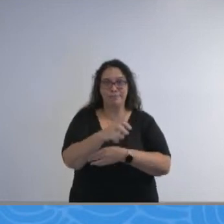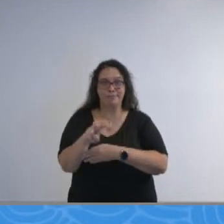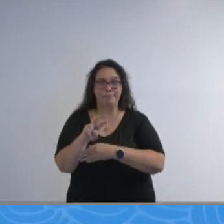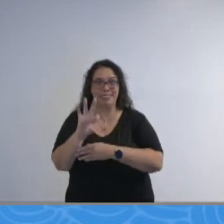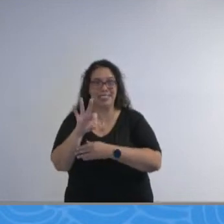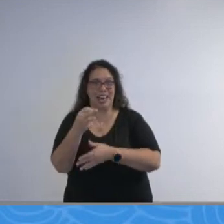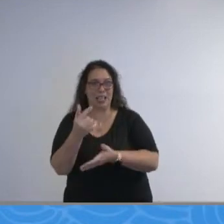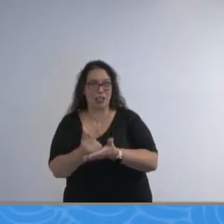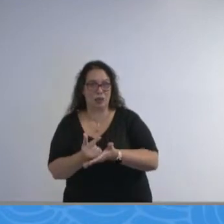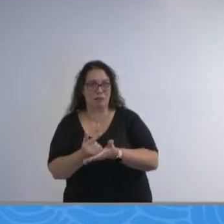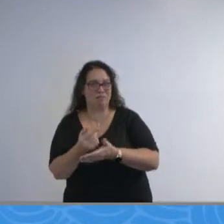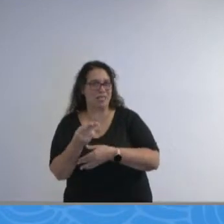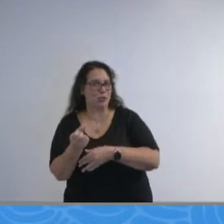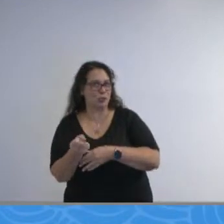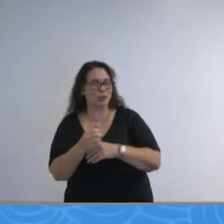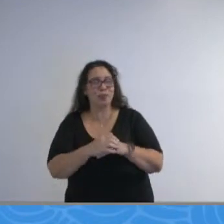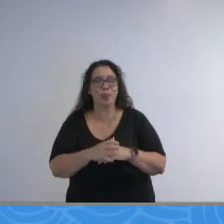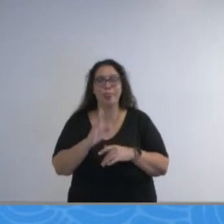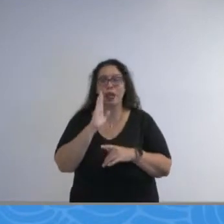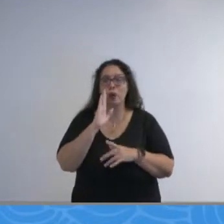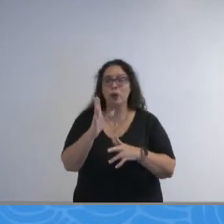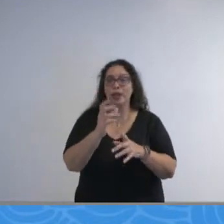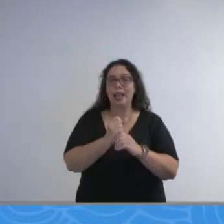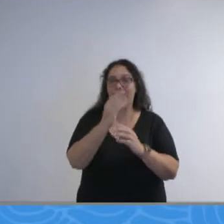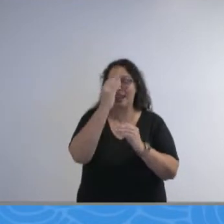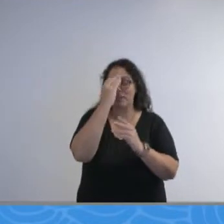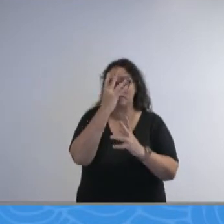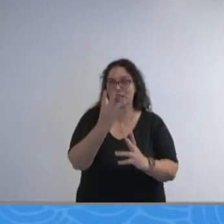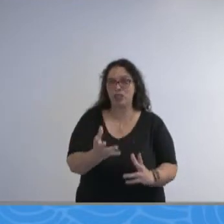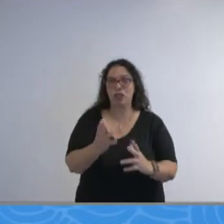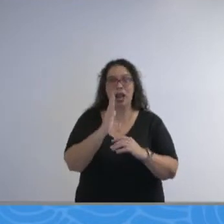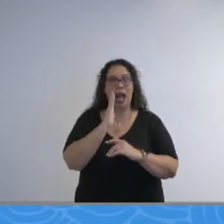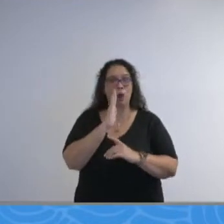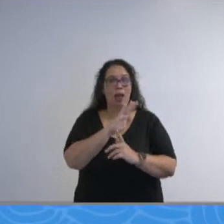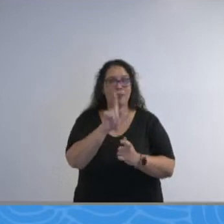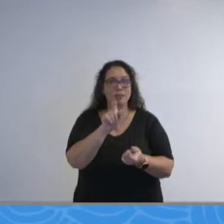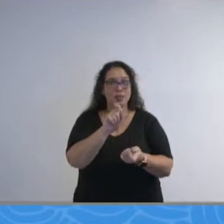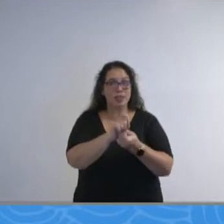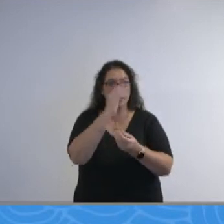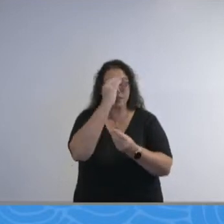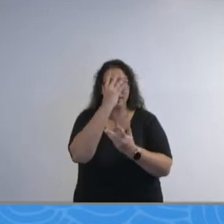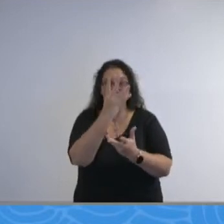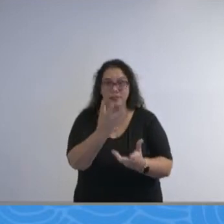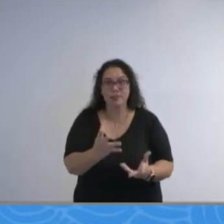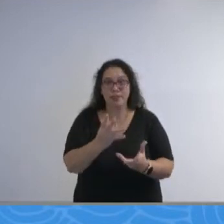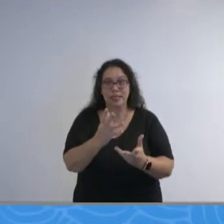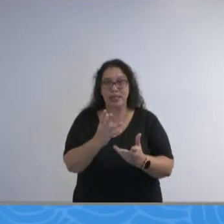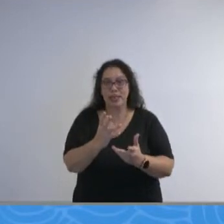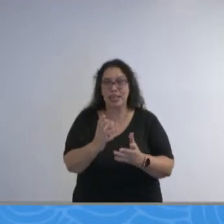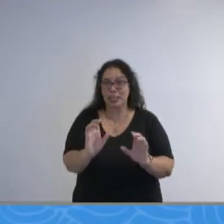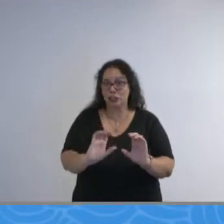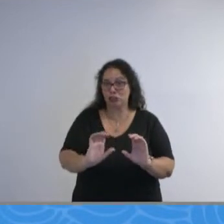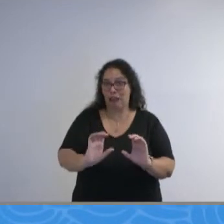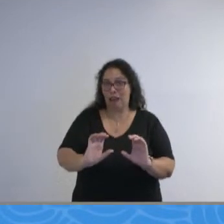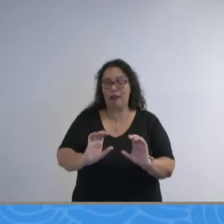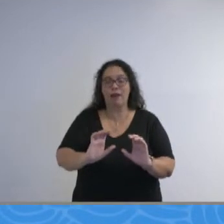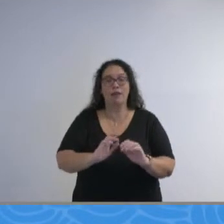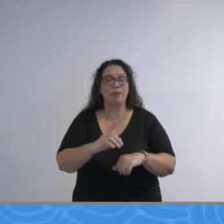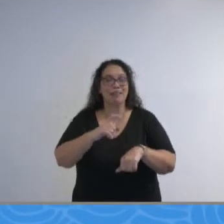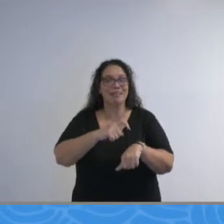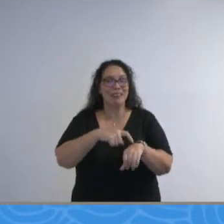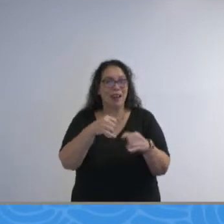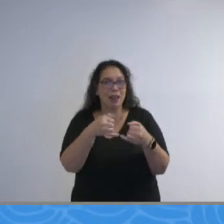school. And so you will be getting information, and I'm going to put some specific information in the chat about the